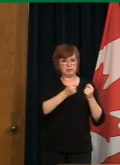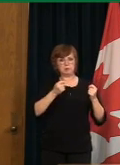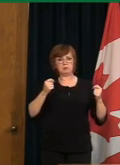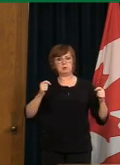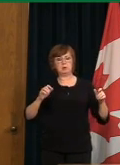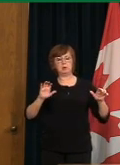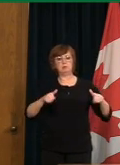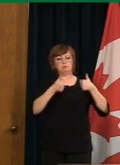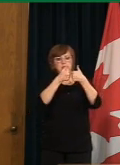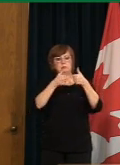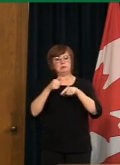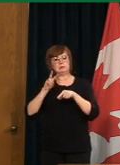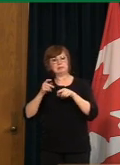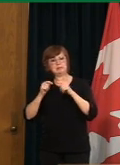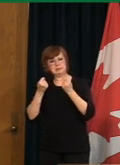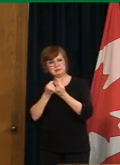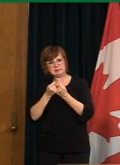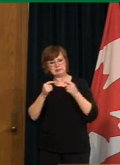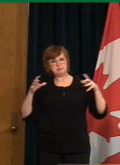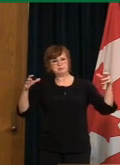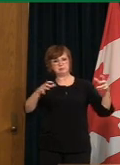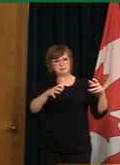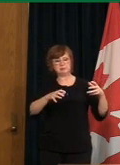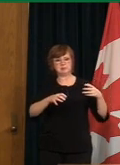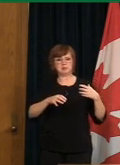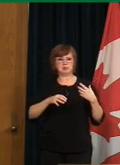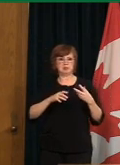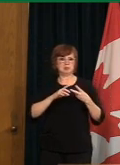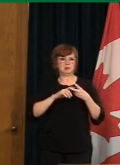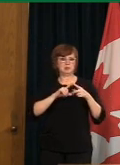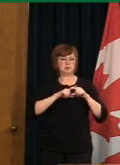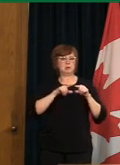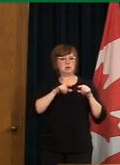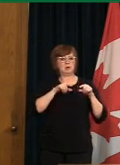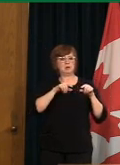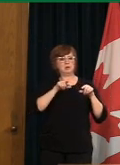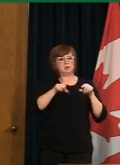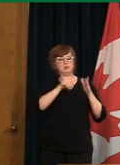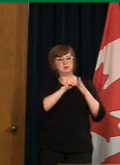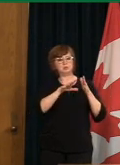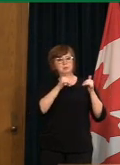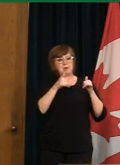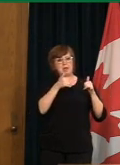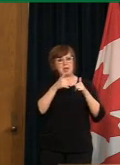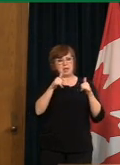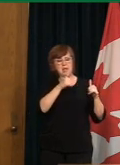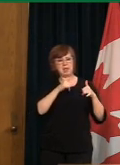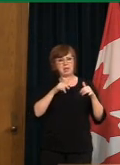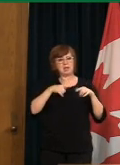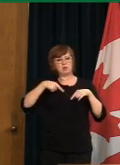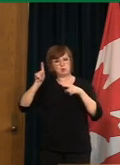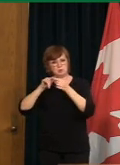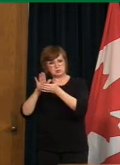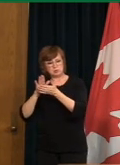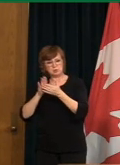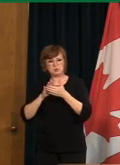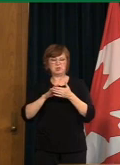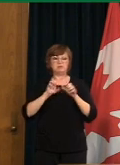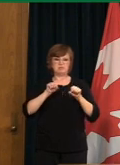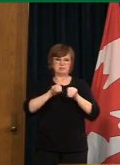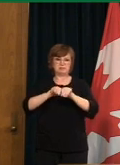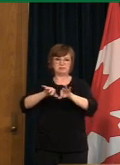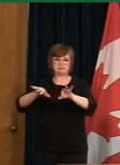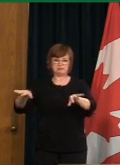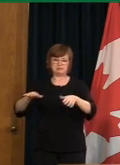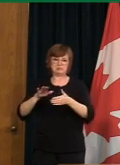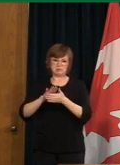children then present as cases within schools, so many schools can get impacted. So right now, that was a primary source of importation into schools